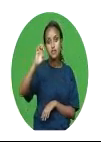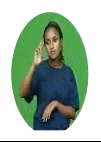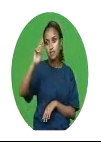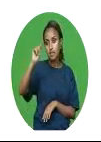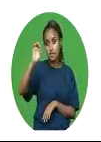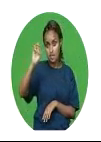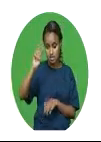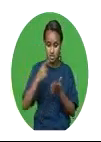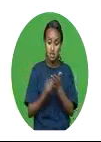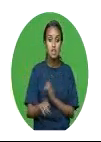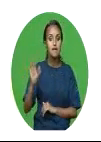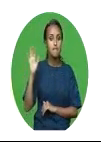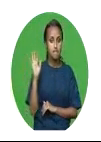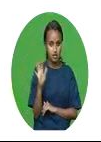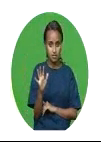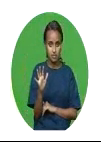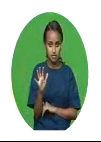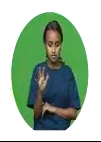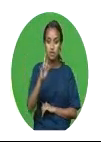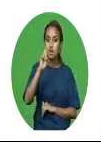There are just 5 regular polyhedra.